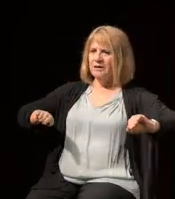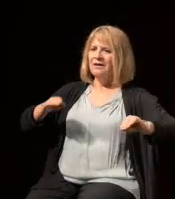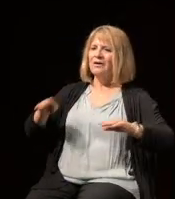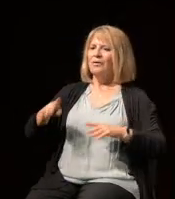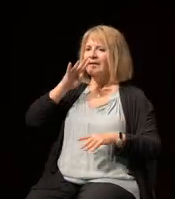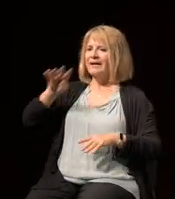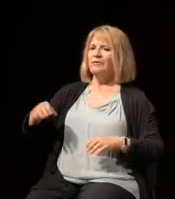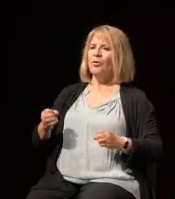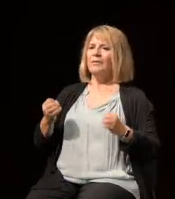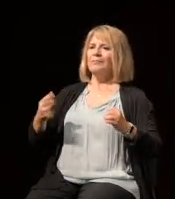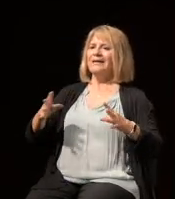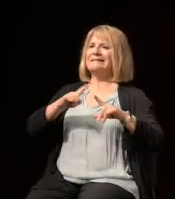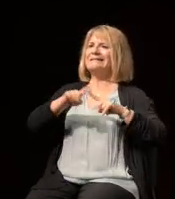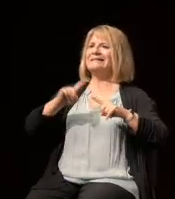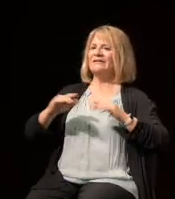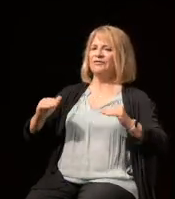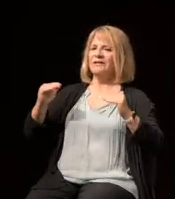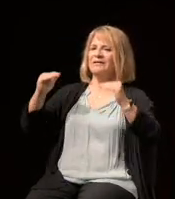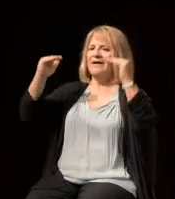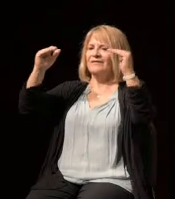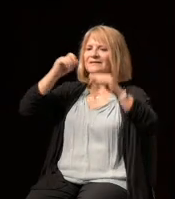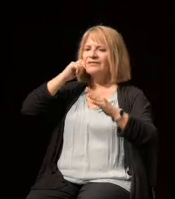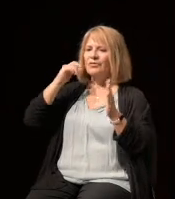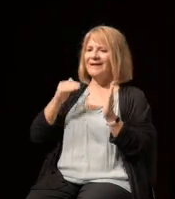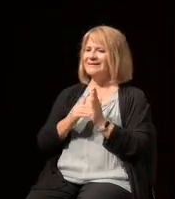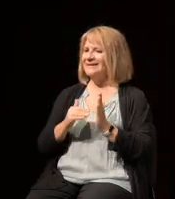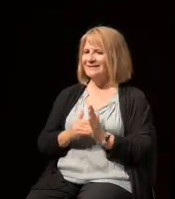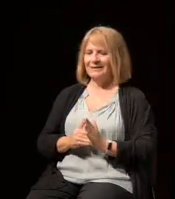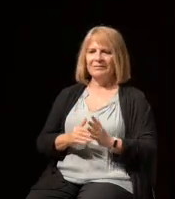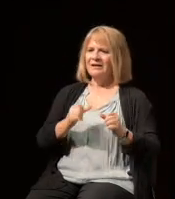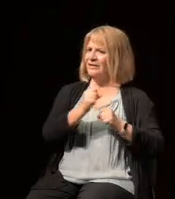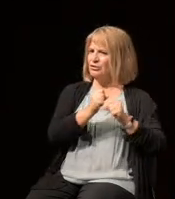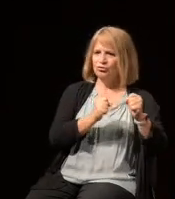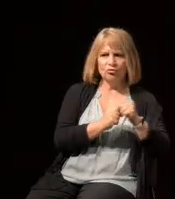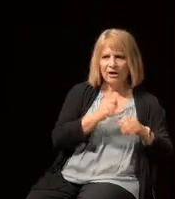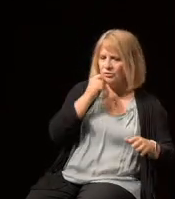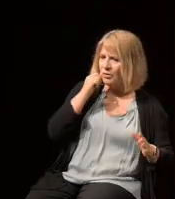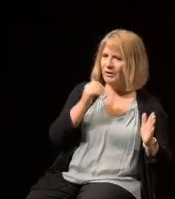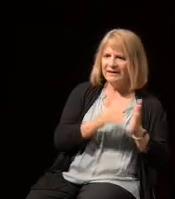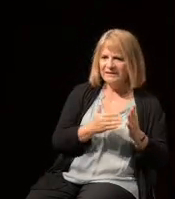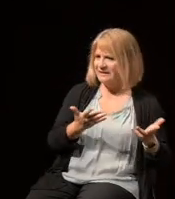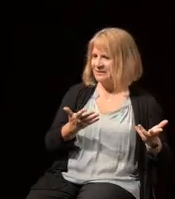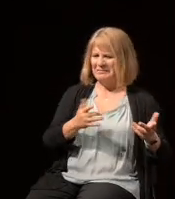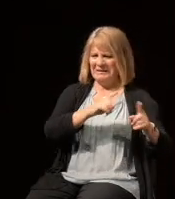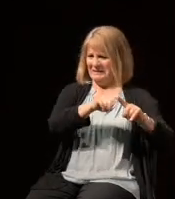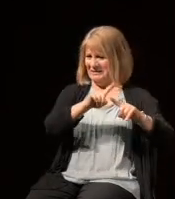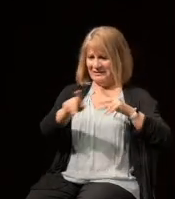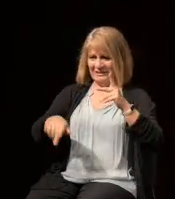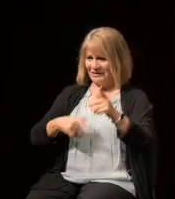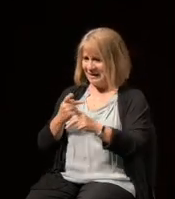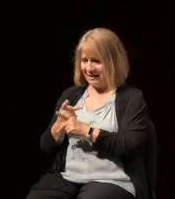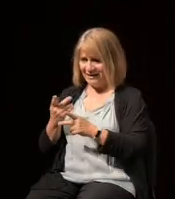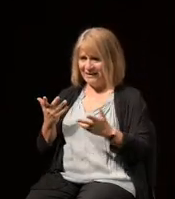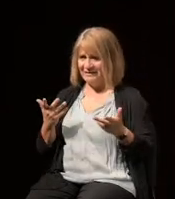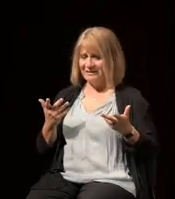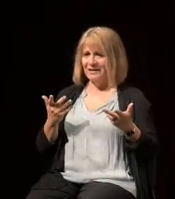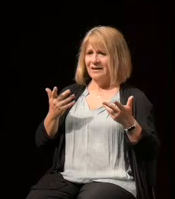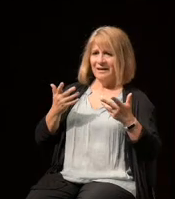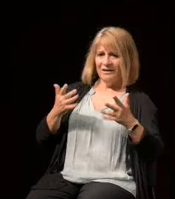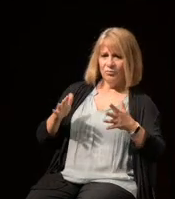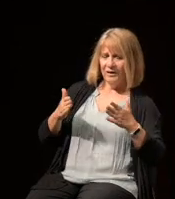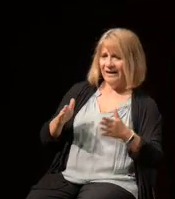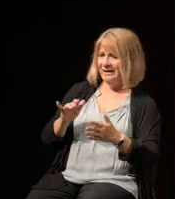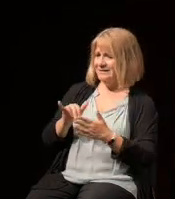of racism, the complex levels of environmental racism, structural racism, different types of ways in which